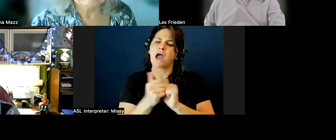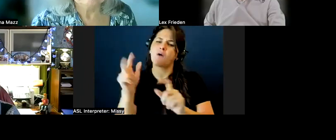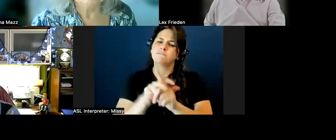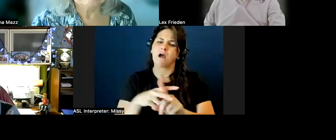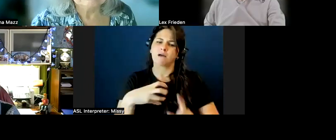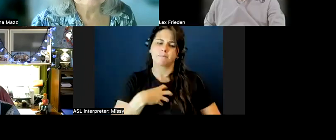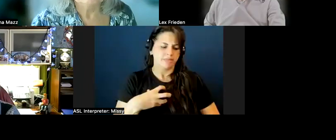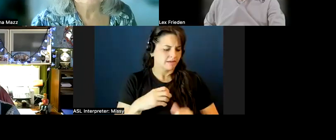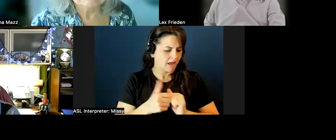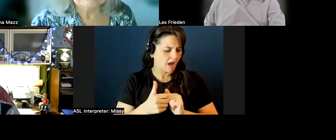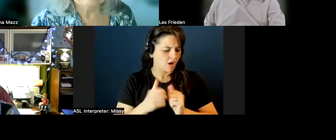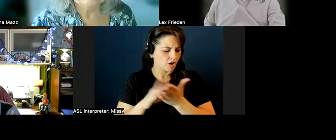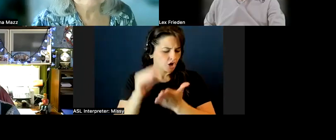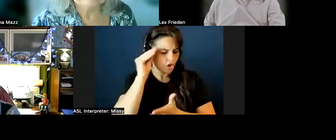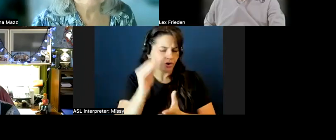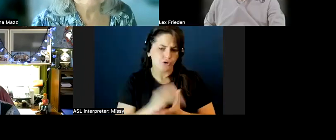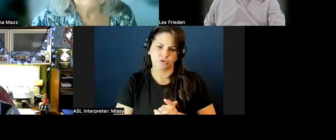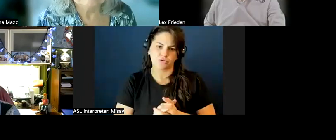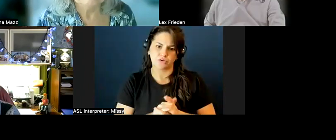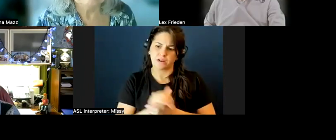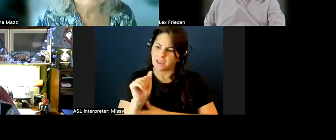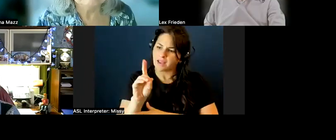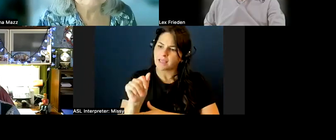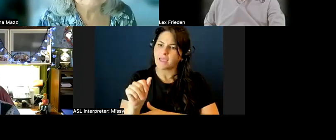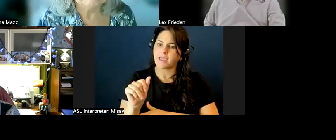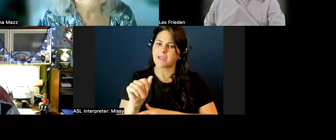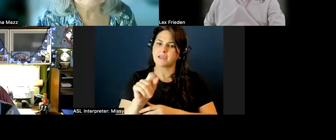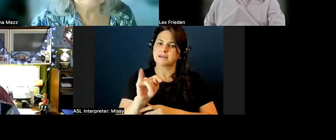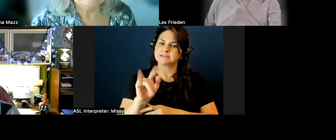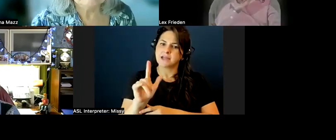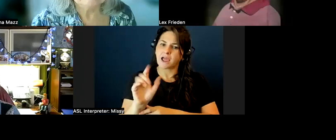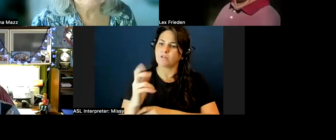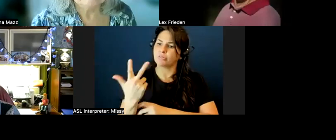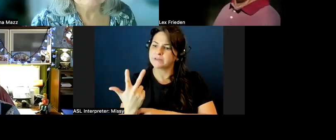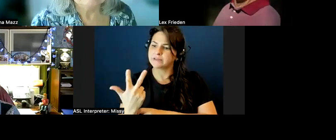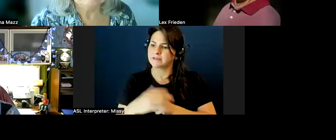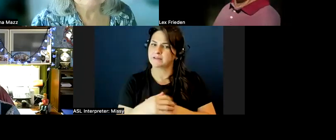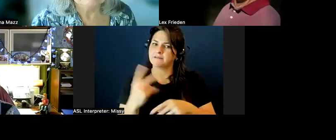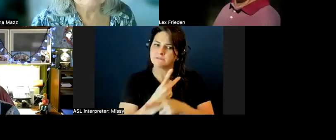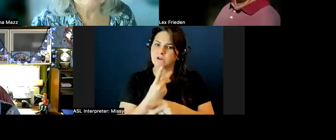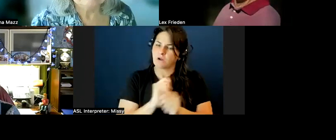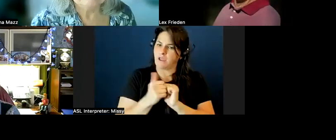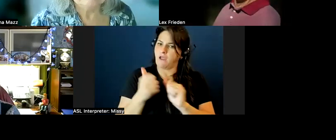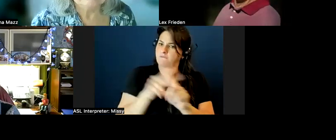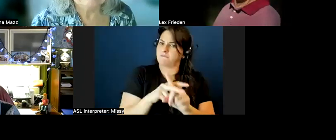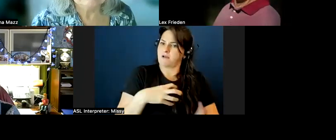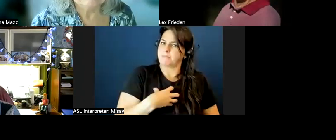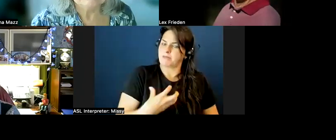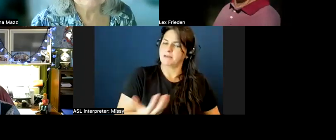complaint under the ADA, under Title III. Figure out how to file a complaint, you